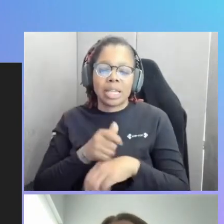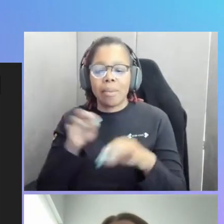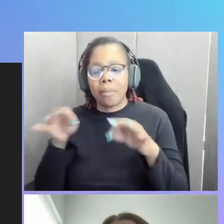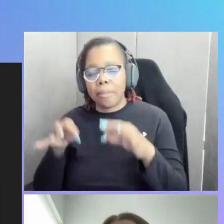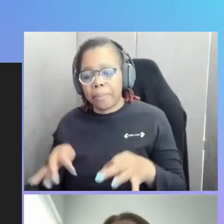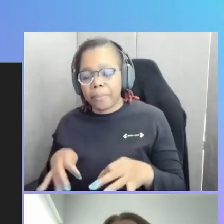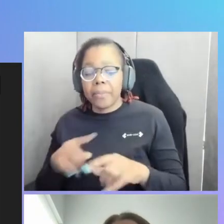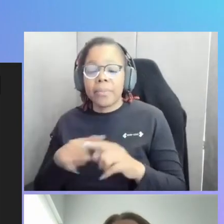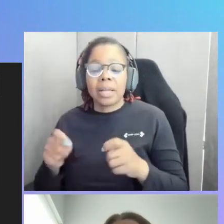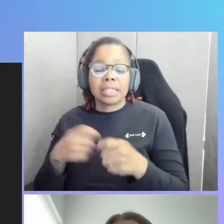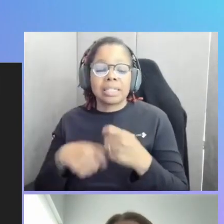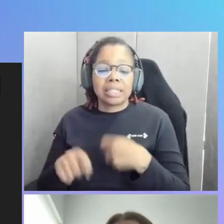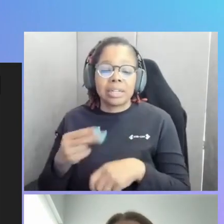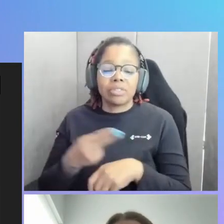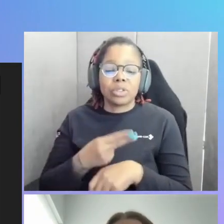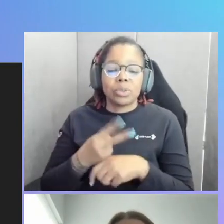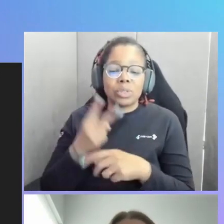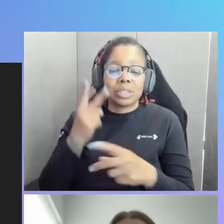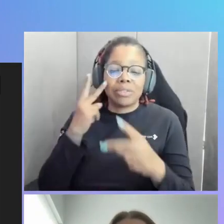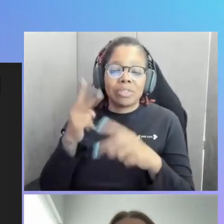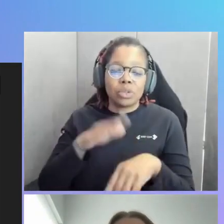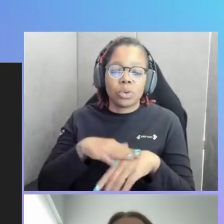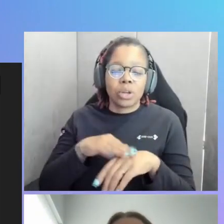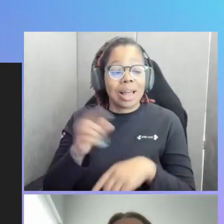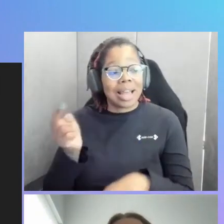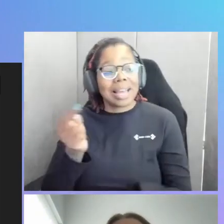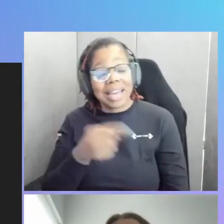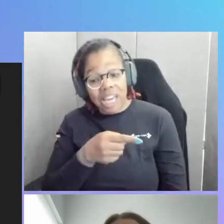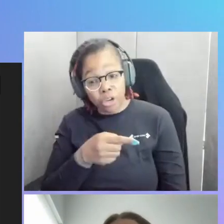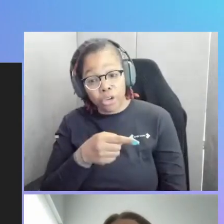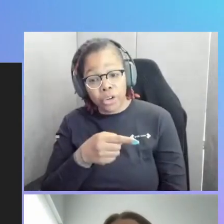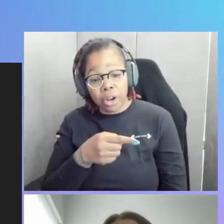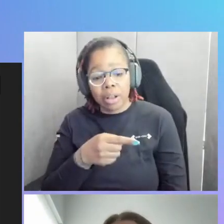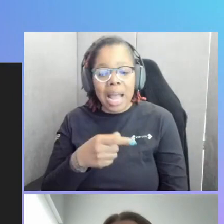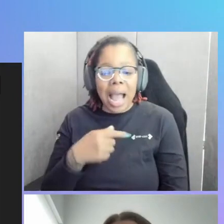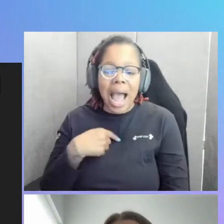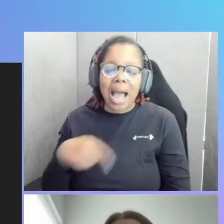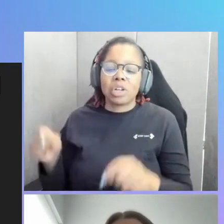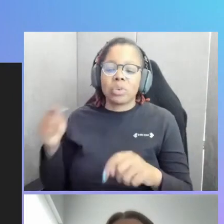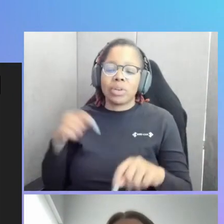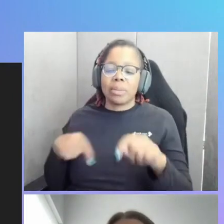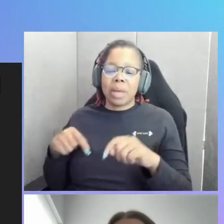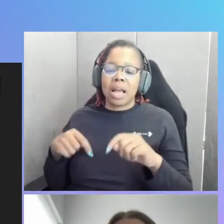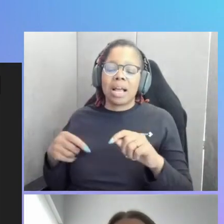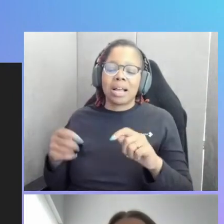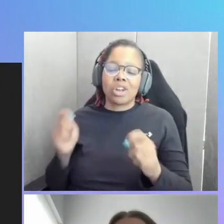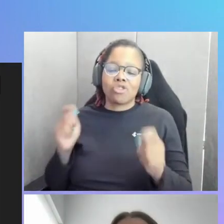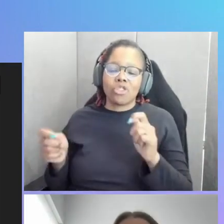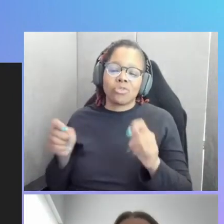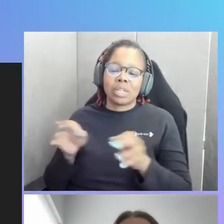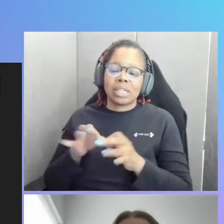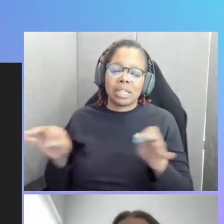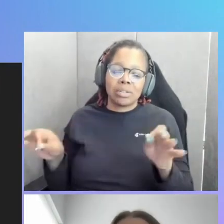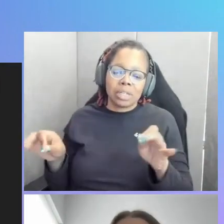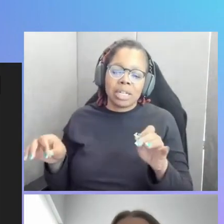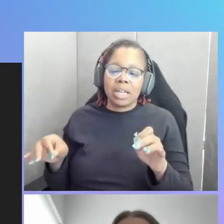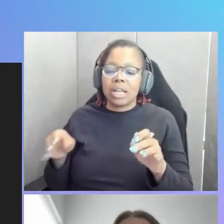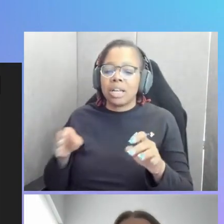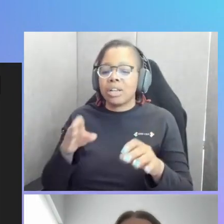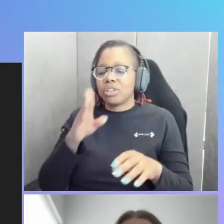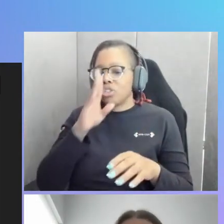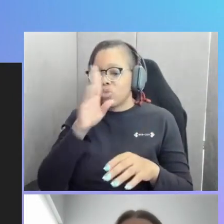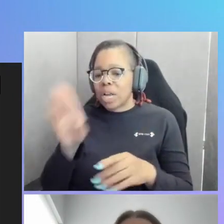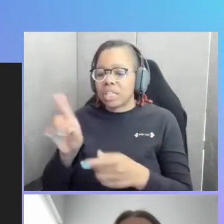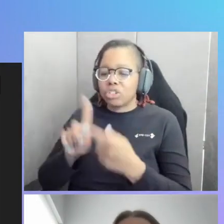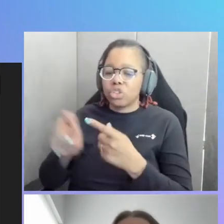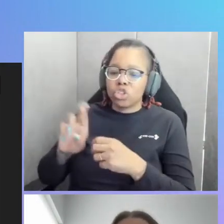But instead of using a visual cue like here, I went back and revised that language to say, directly to your right, there's